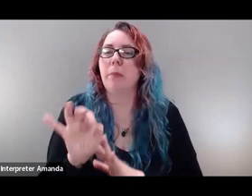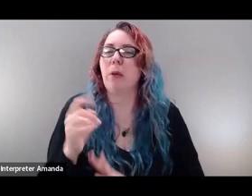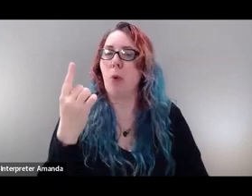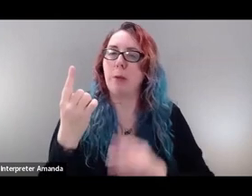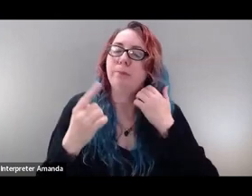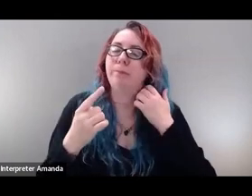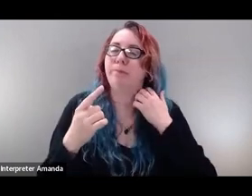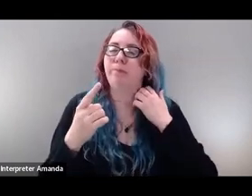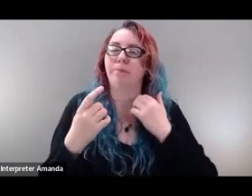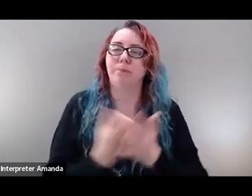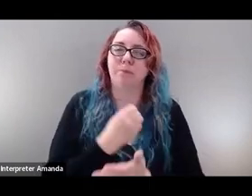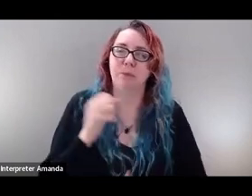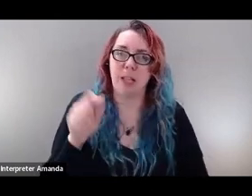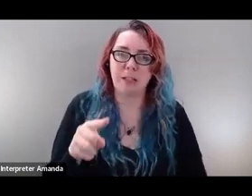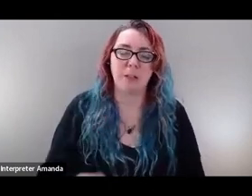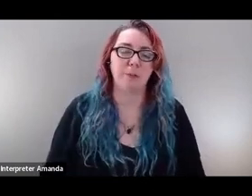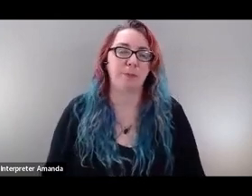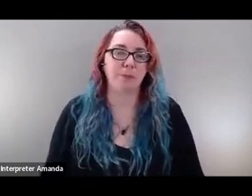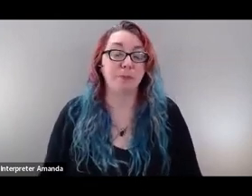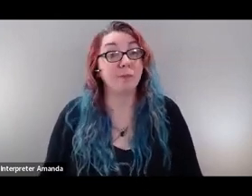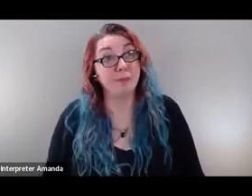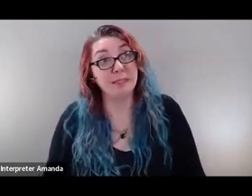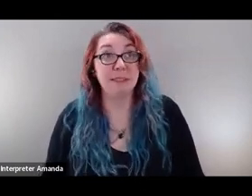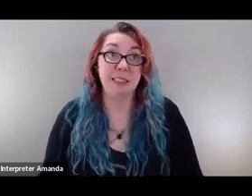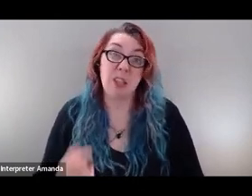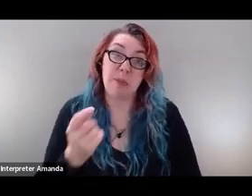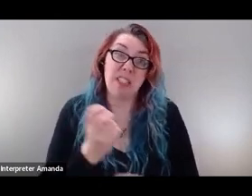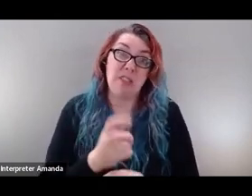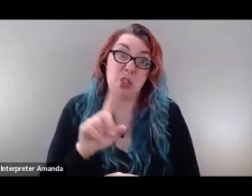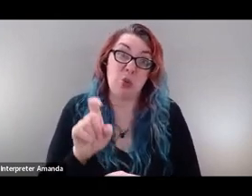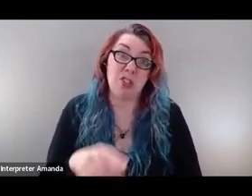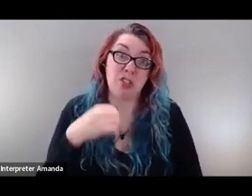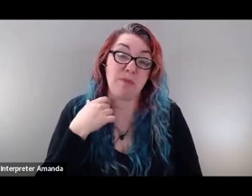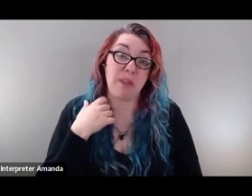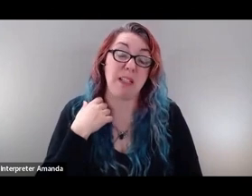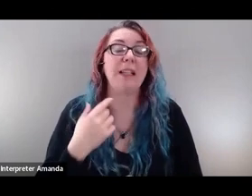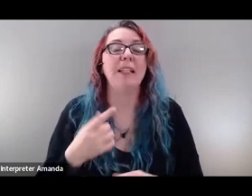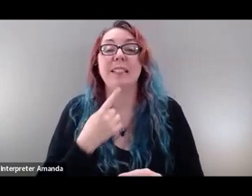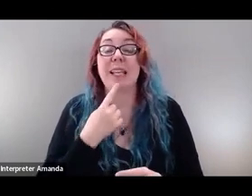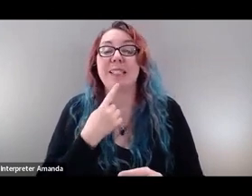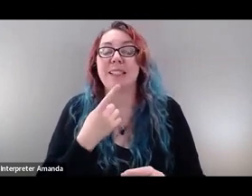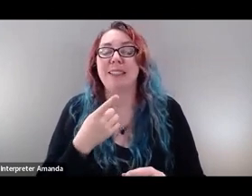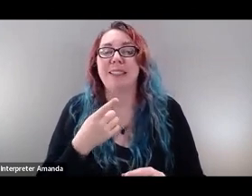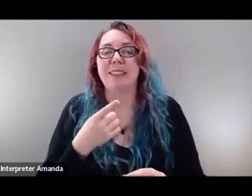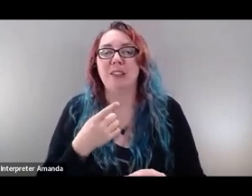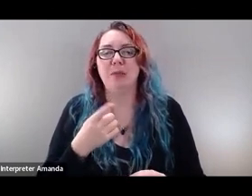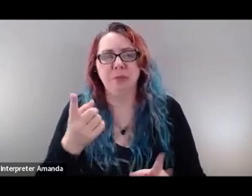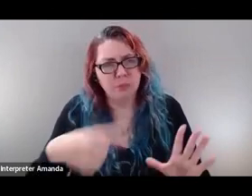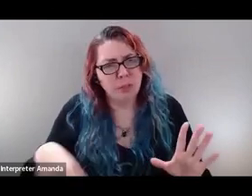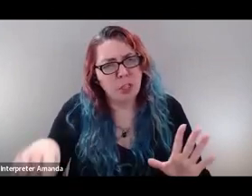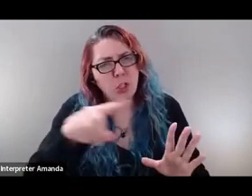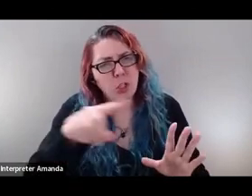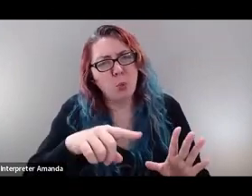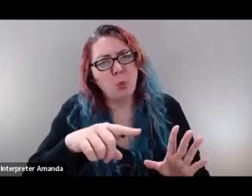asking is a difficult question, I think. It's, do you have the wisdom, or how to do you have the wisdom to